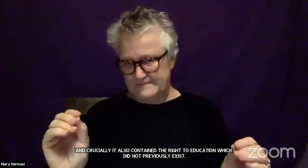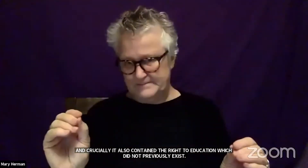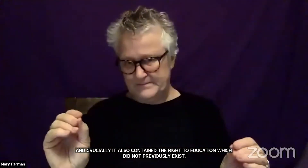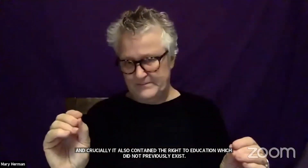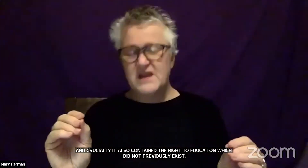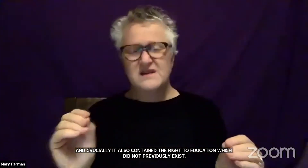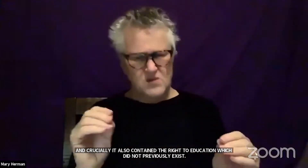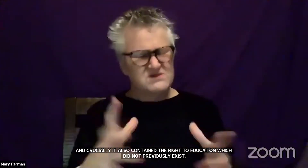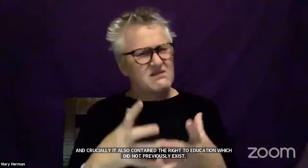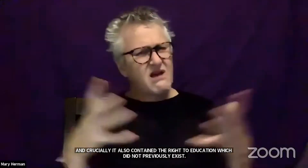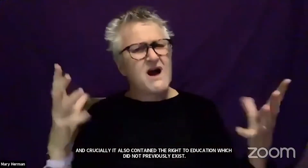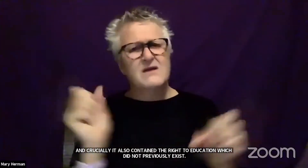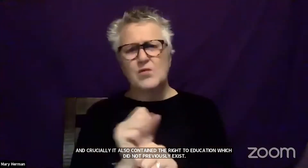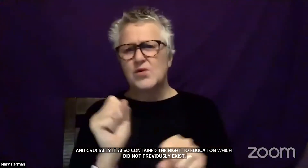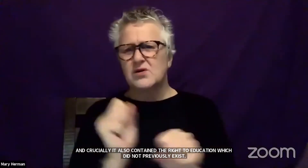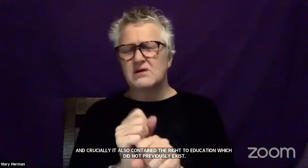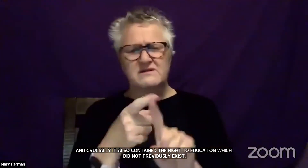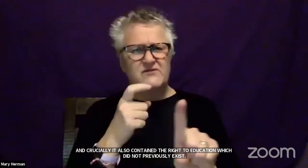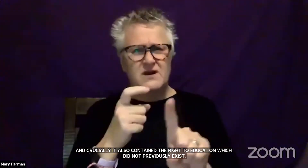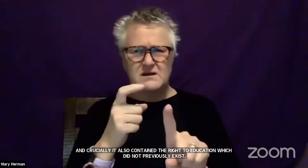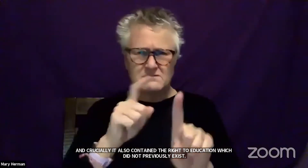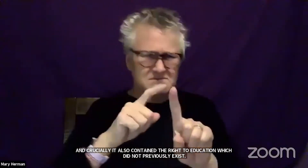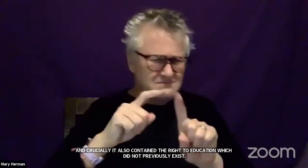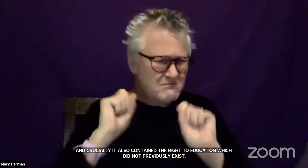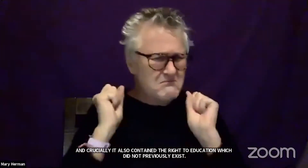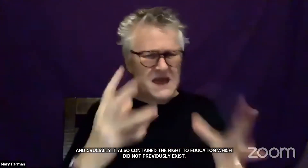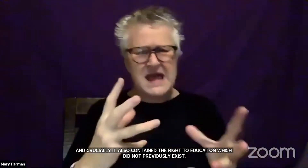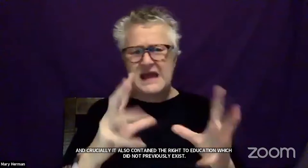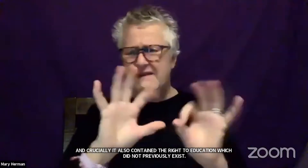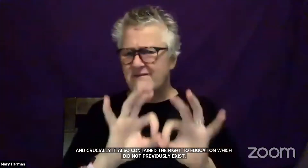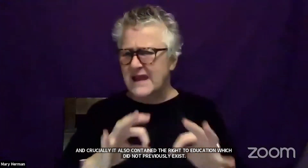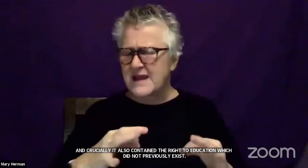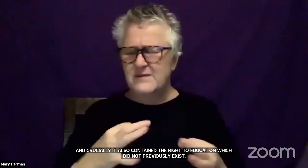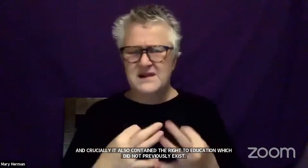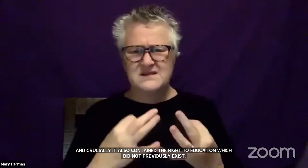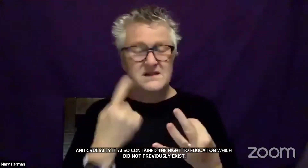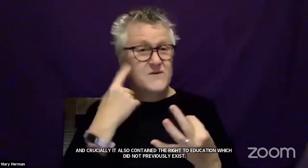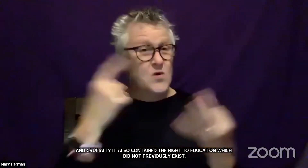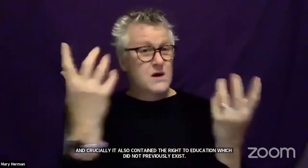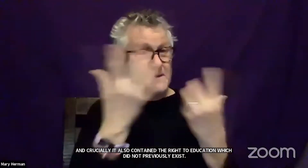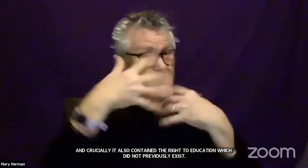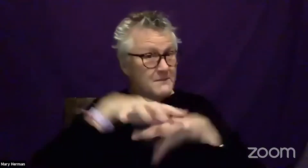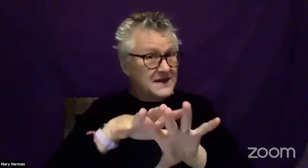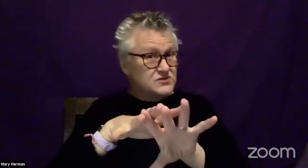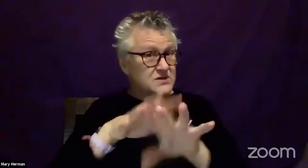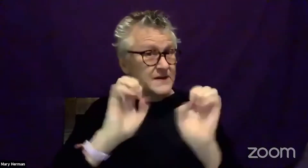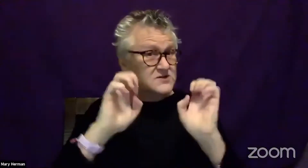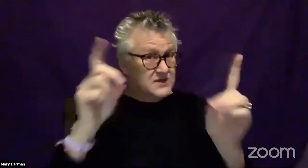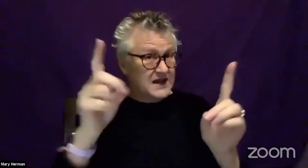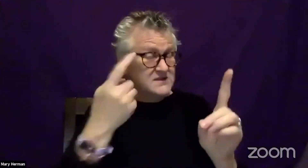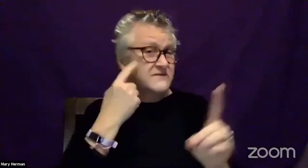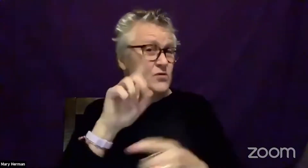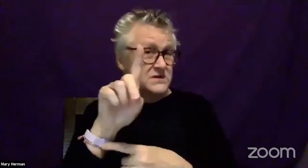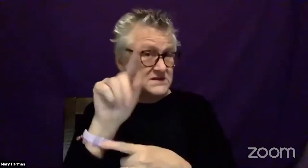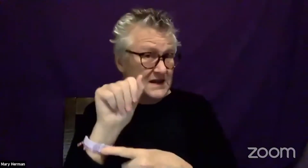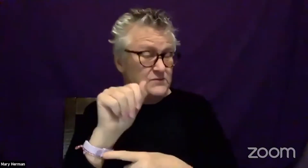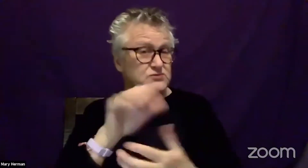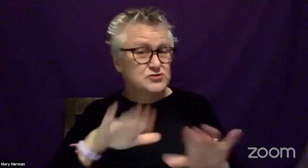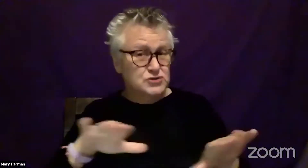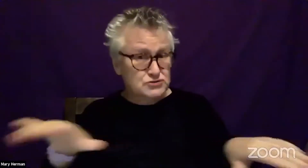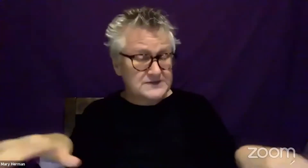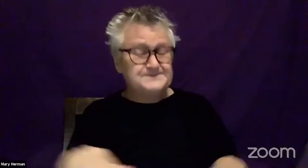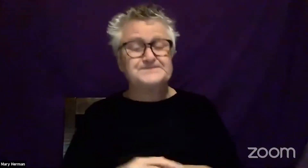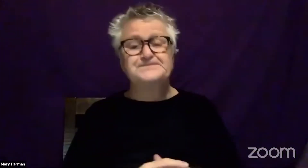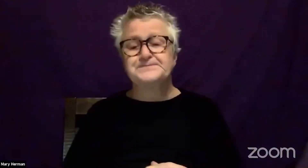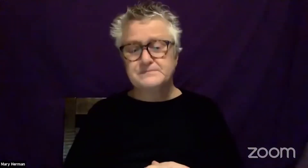by families to have mainstream education for disabled children. And it was